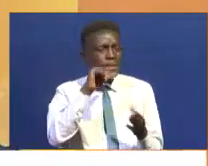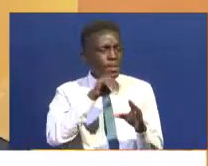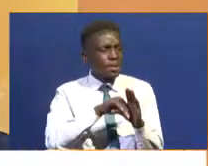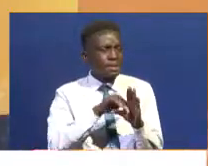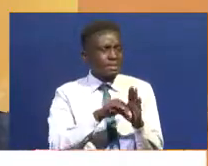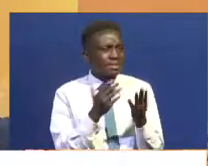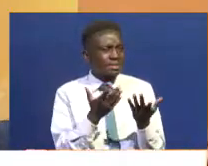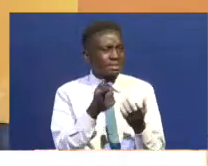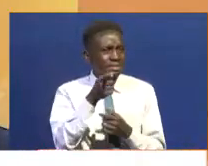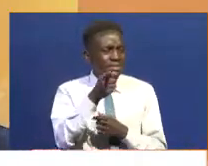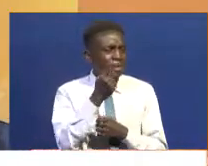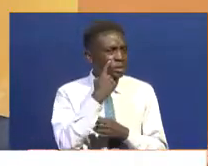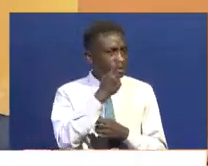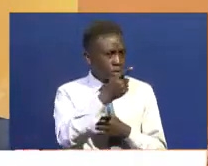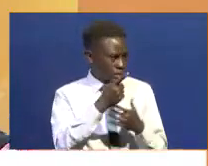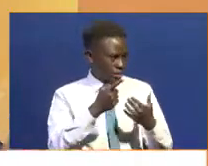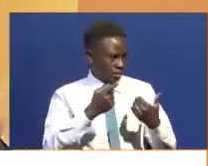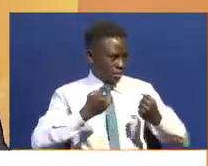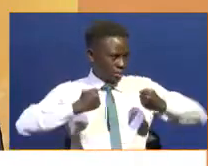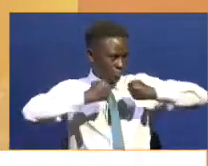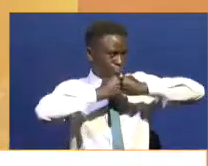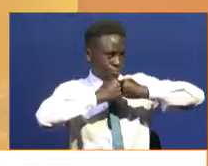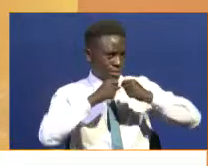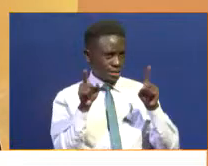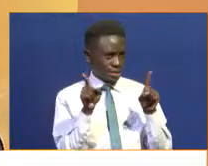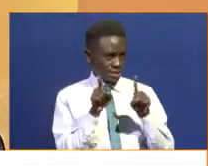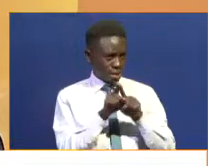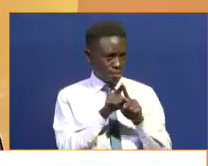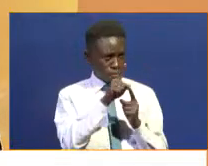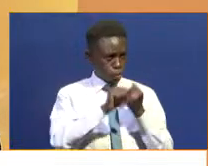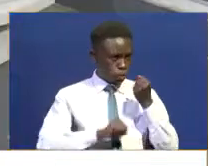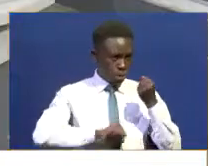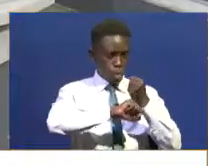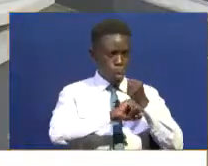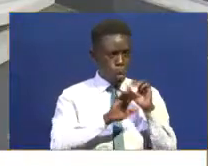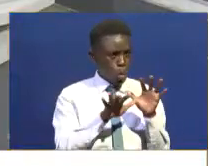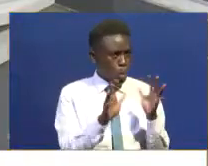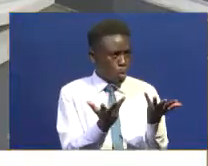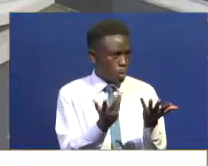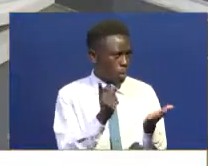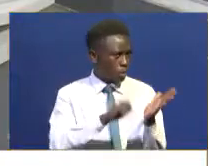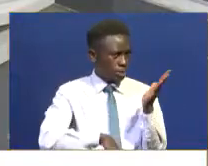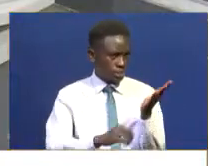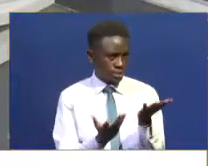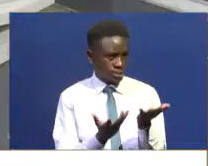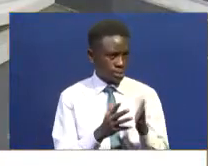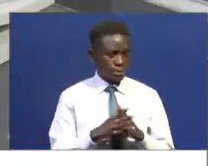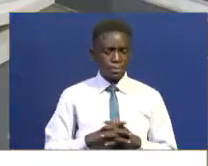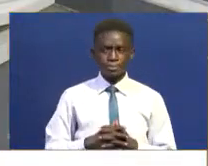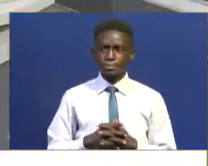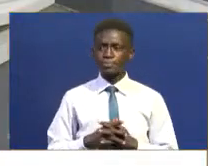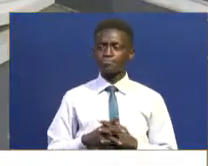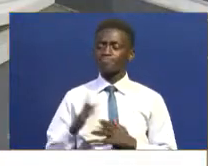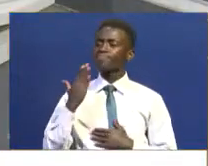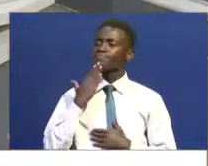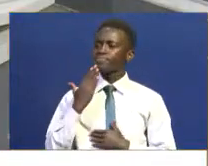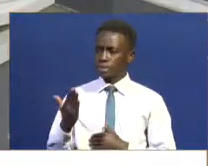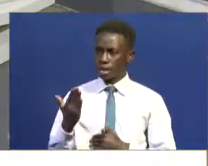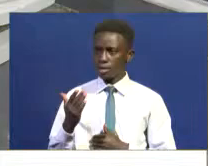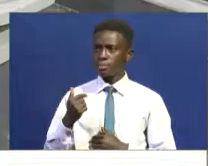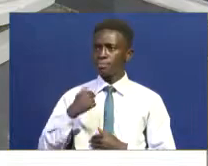for Dubai? Would you argue the same for Sharm el-Sheikh? Thank you. I think we need to recognize